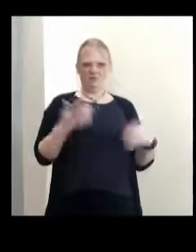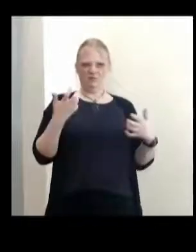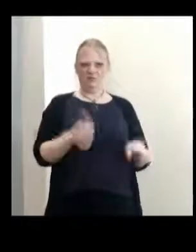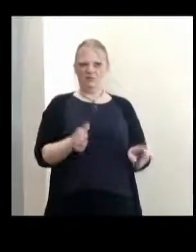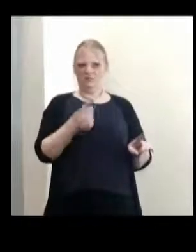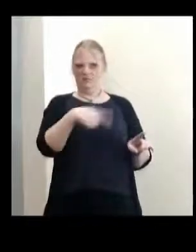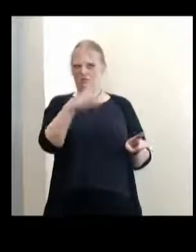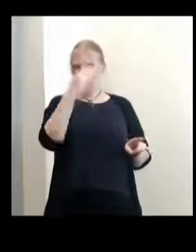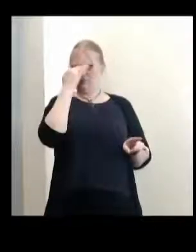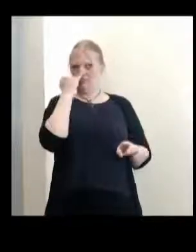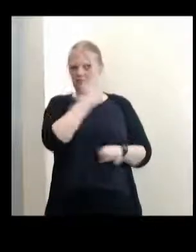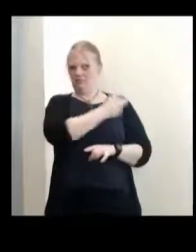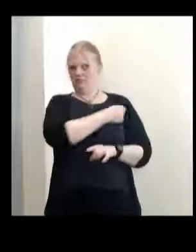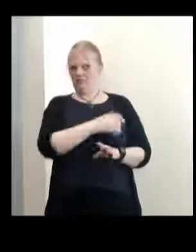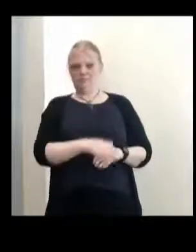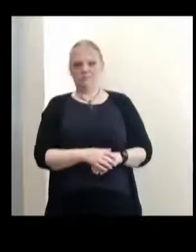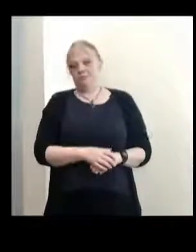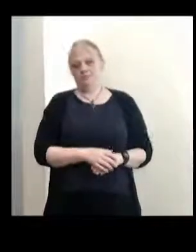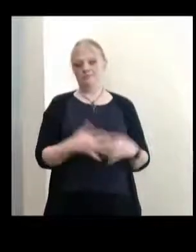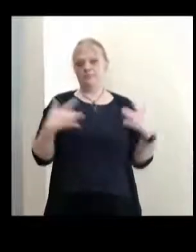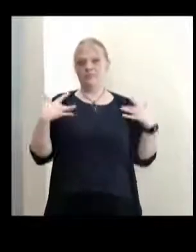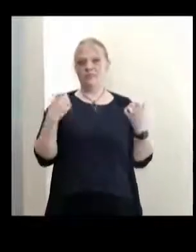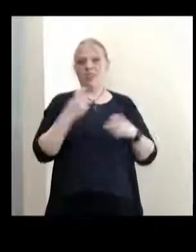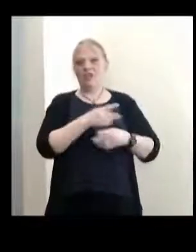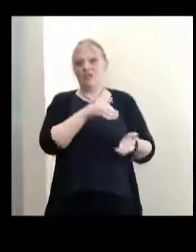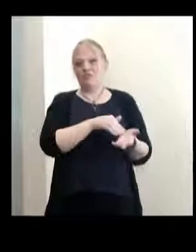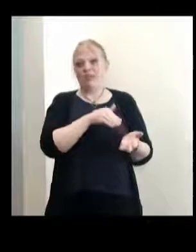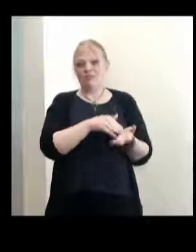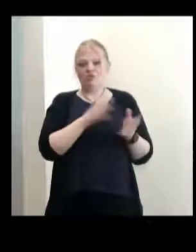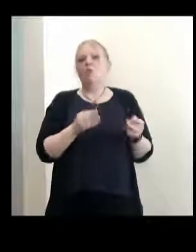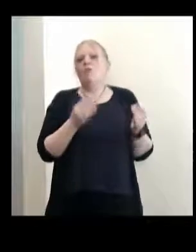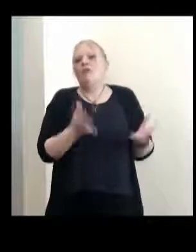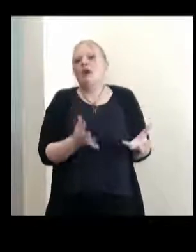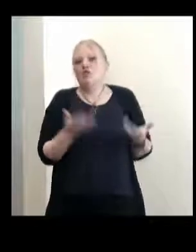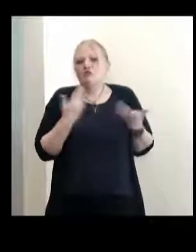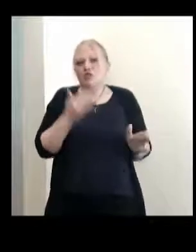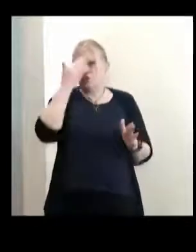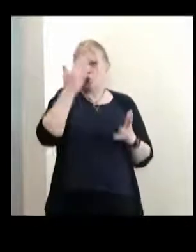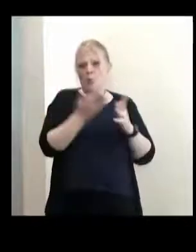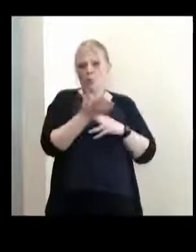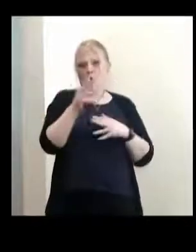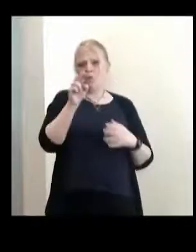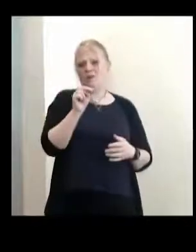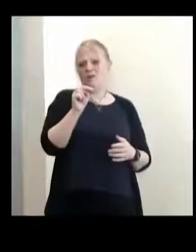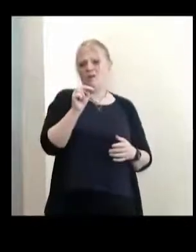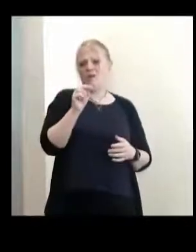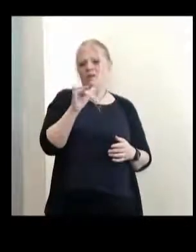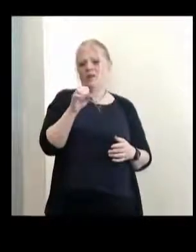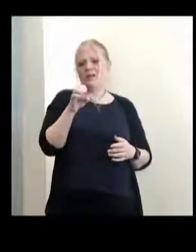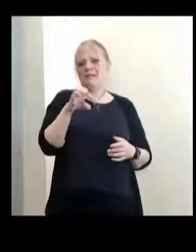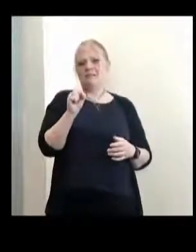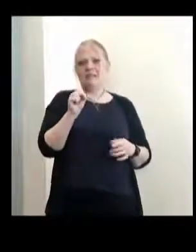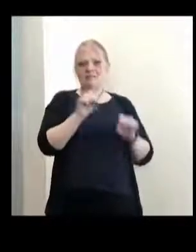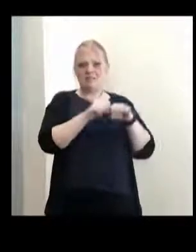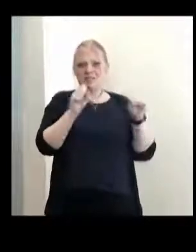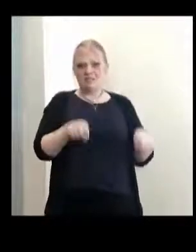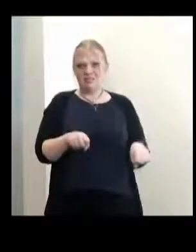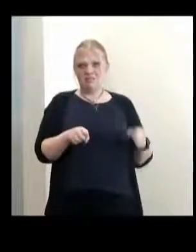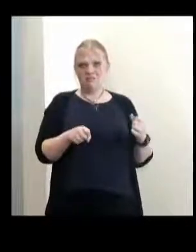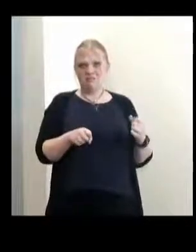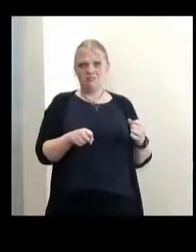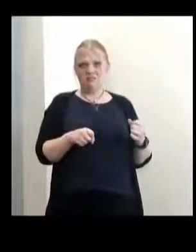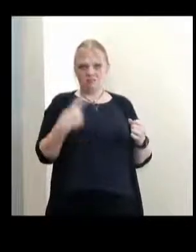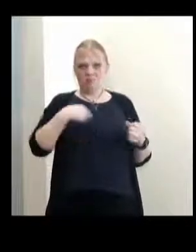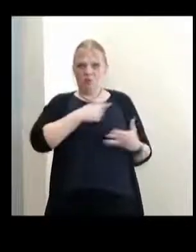knowing whether I got vaccinated or not, healthcare providers can know through the system that exists. It's called the NICES system, and we are part of it. And we can look